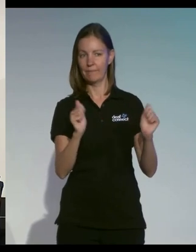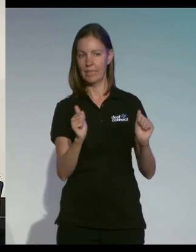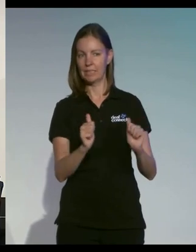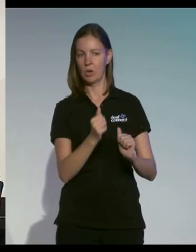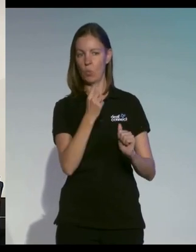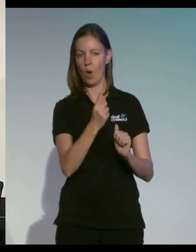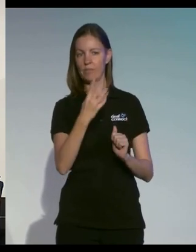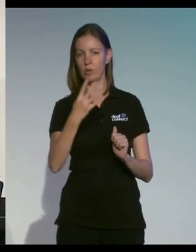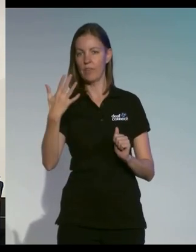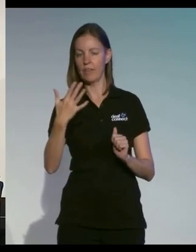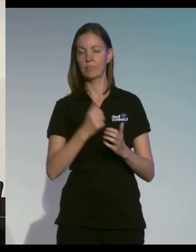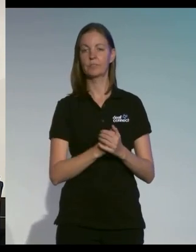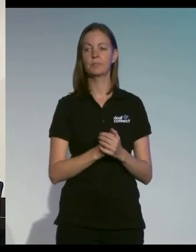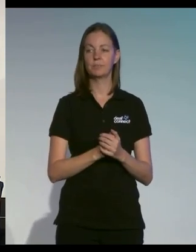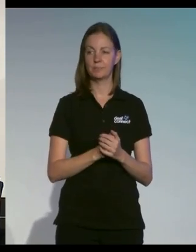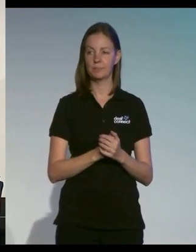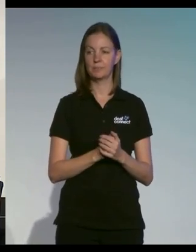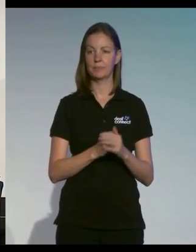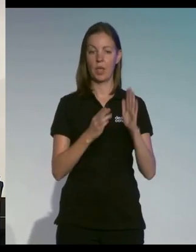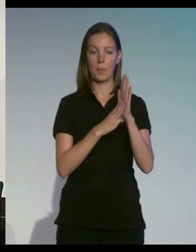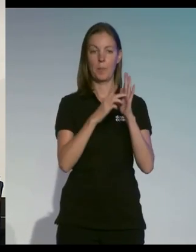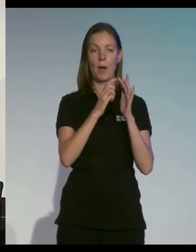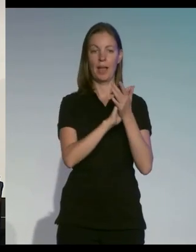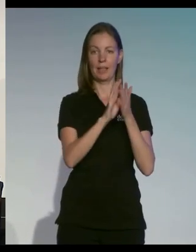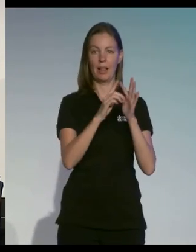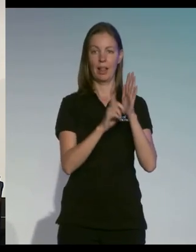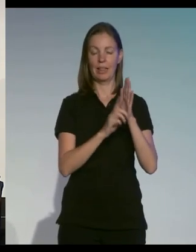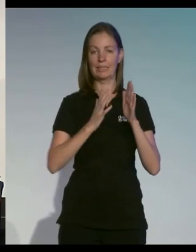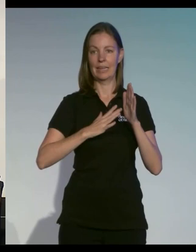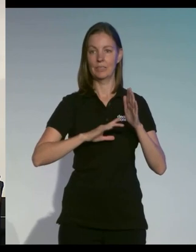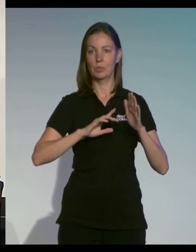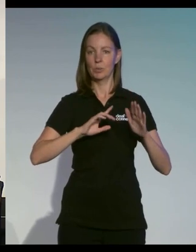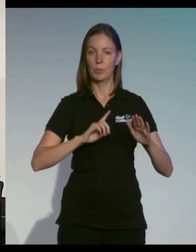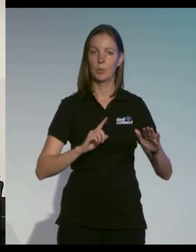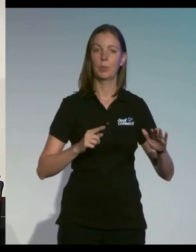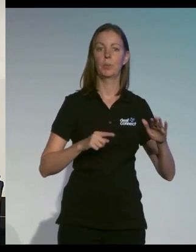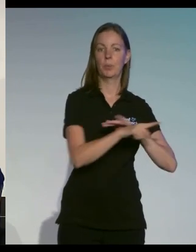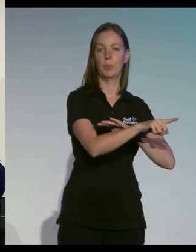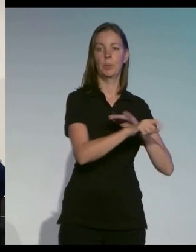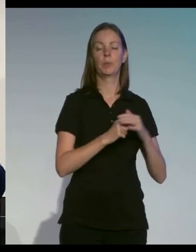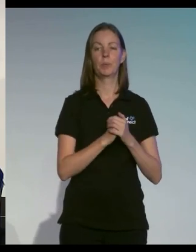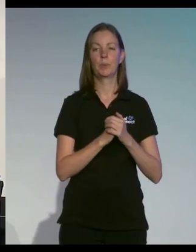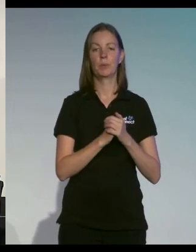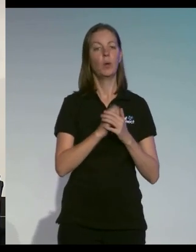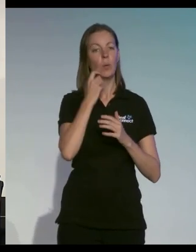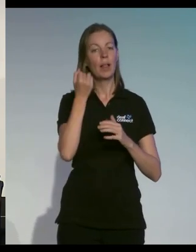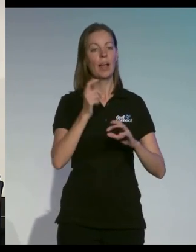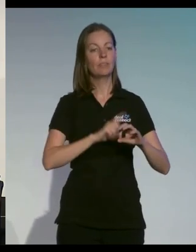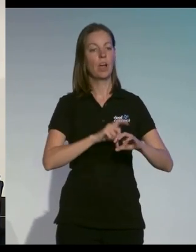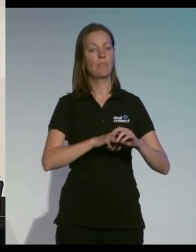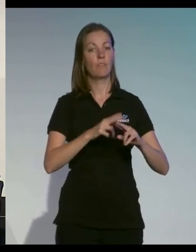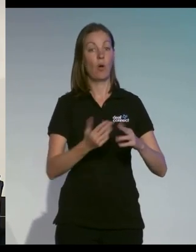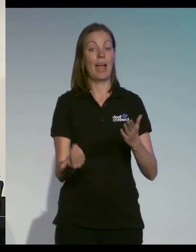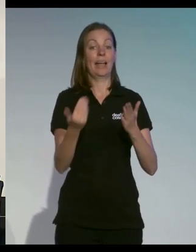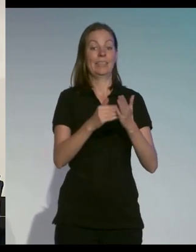1:45, and that's when Michael needs to leave, but we will have a bit of time for some extra questions, I've been